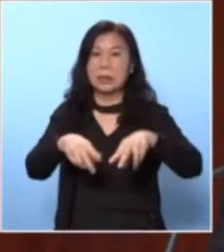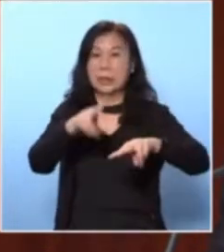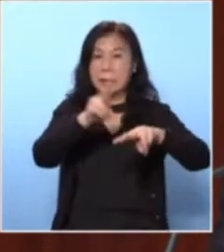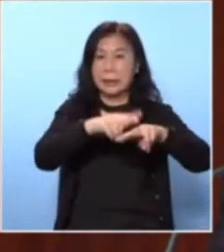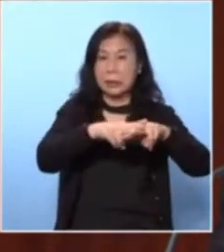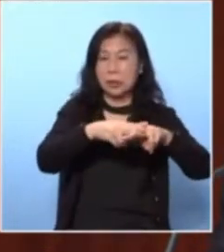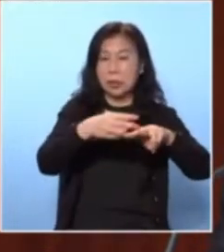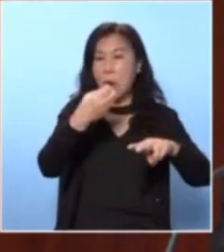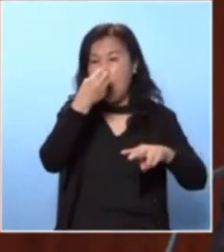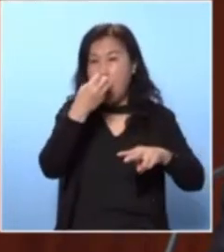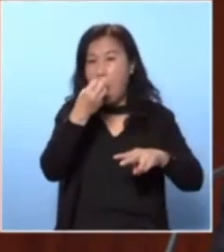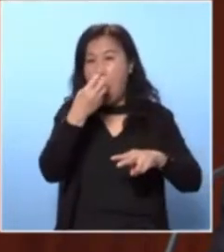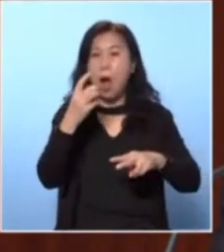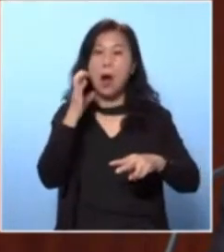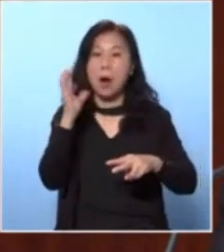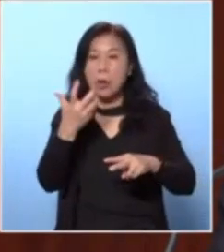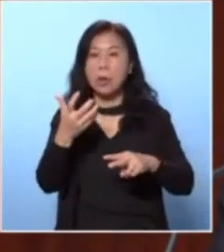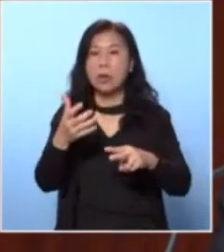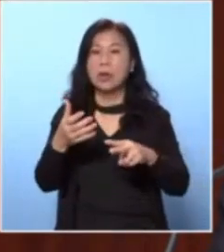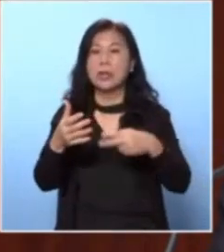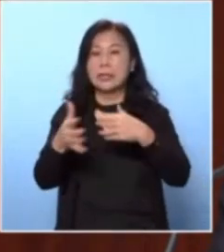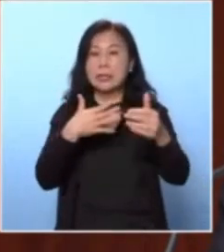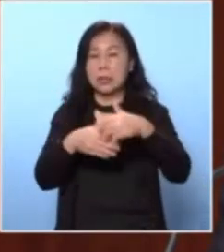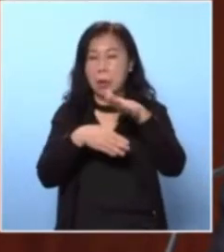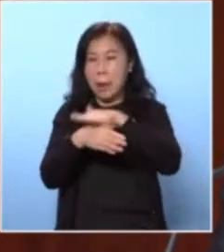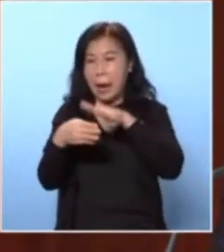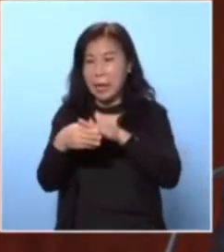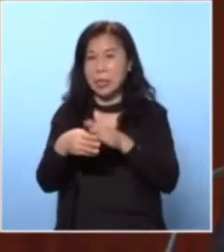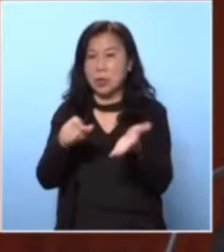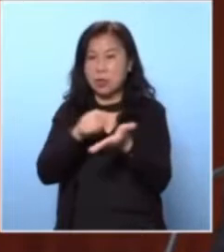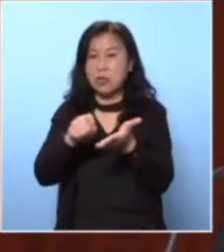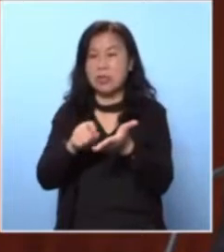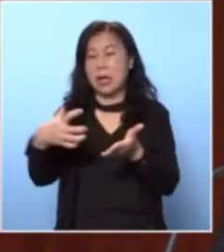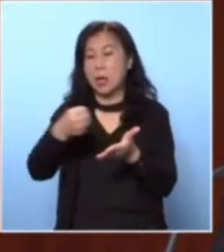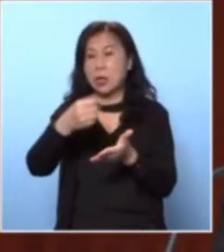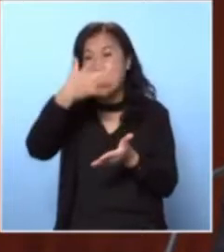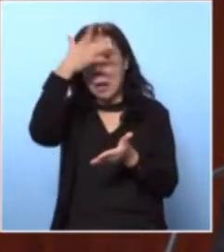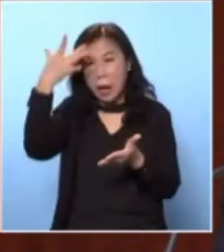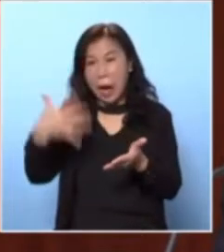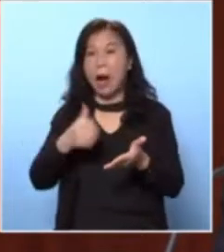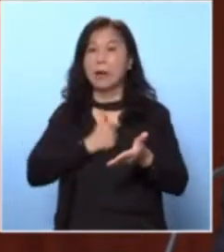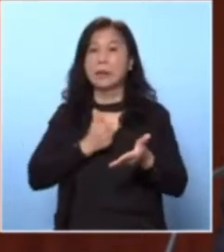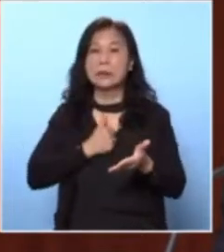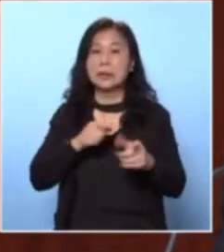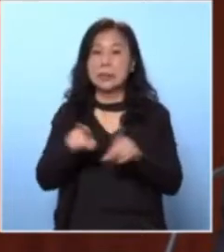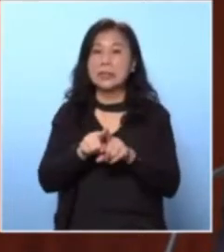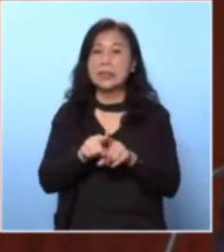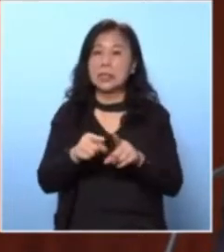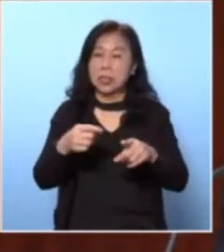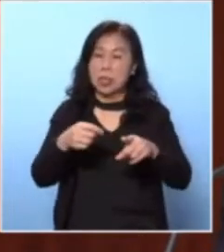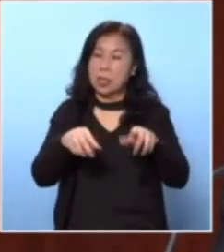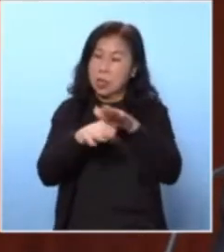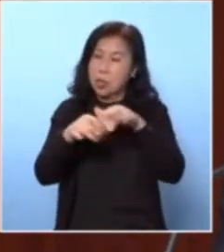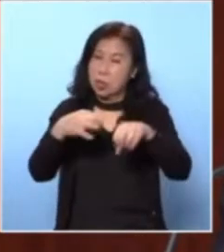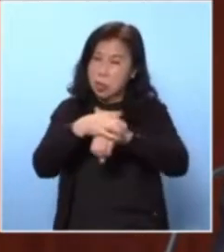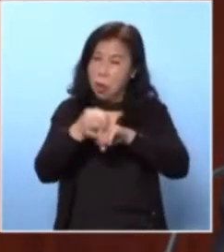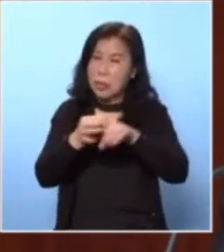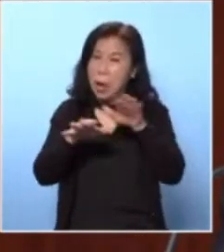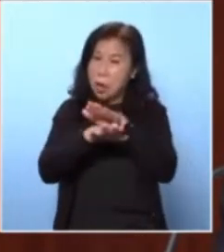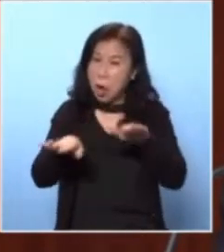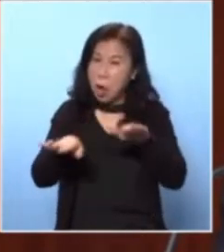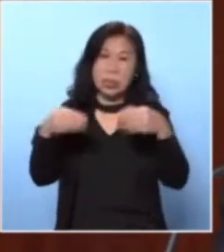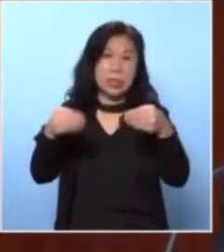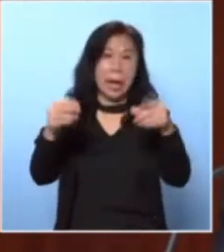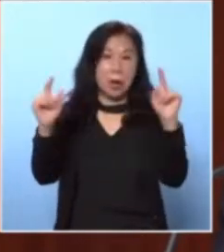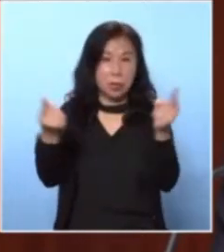Xia Baolong, director of the Hong Kong and Macau Affairs Office of the State Council, said in his address on National Security Education Day in